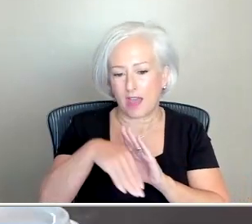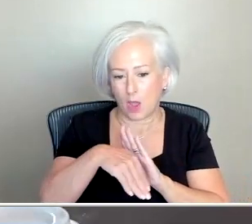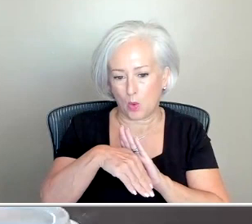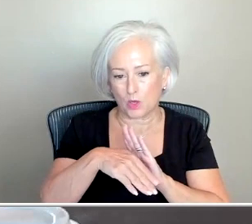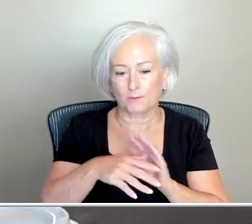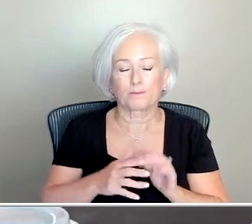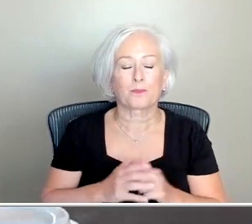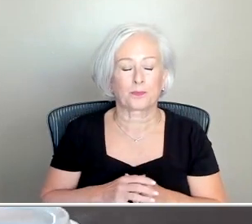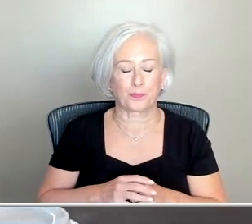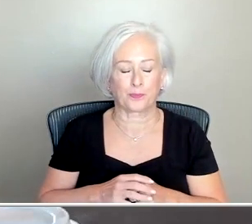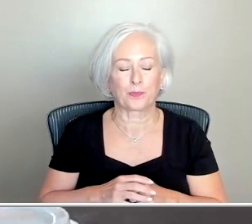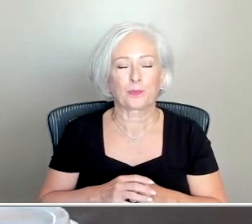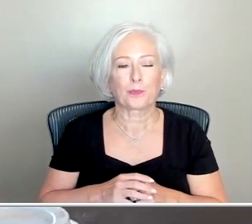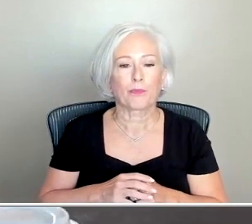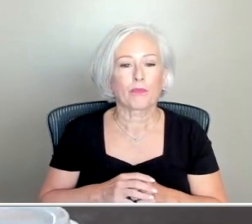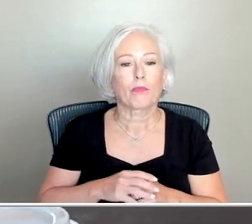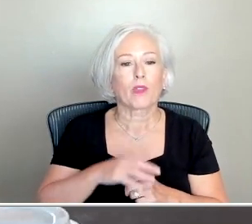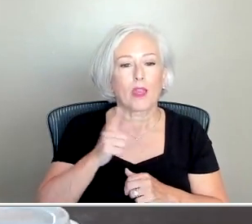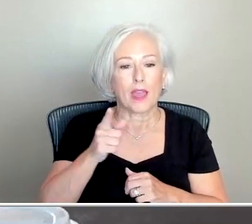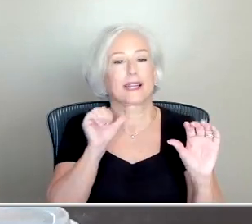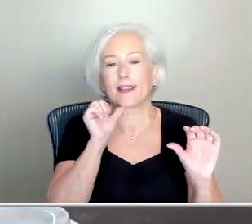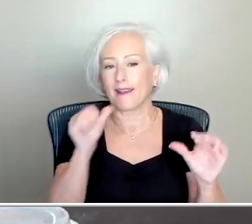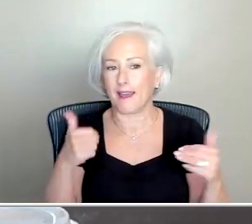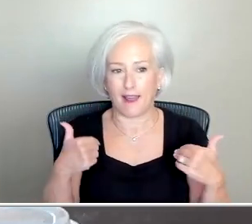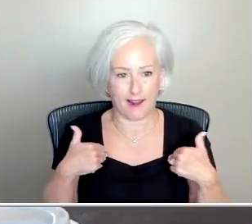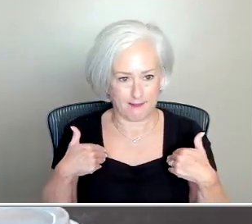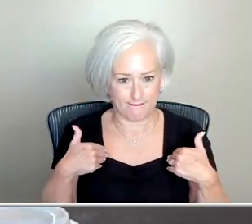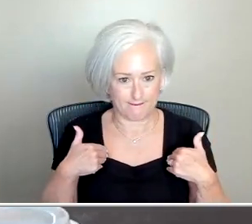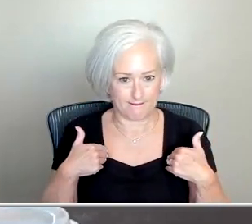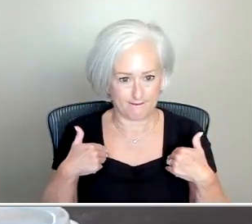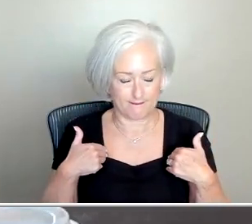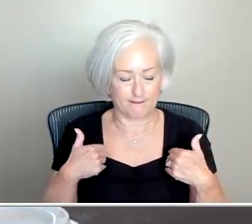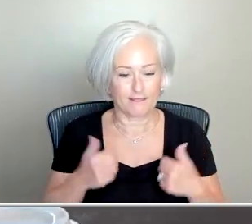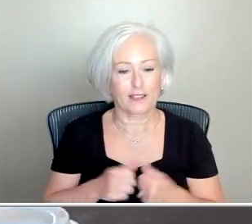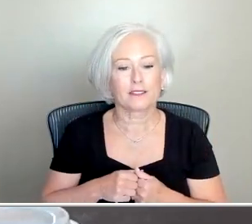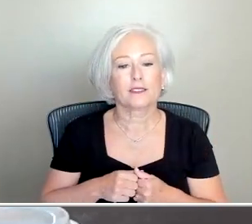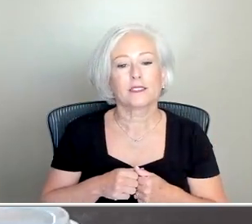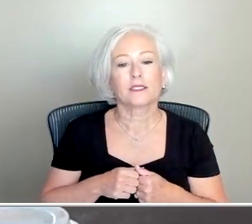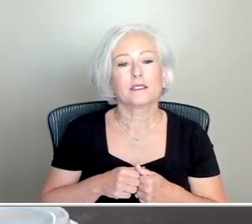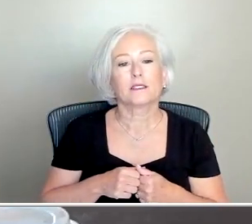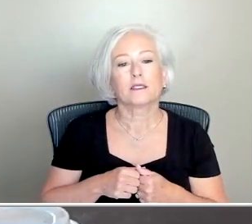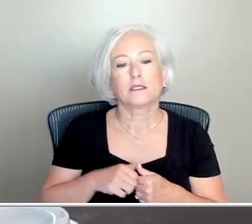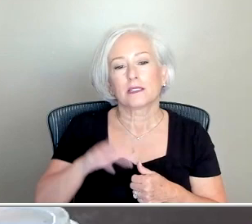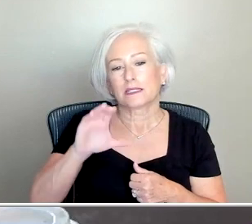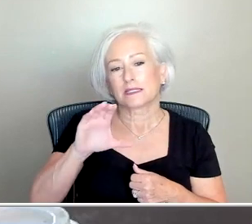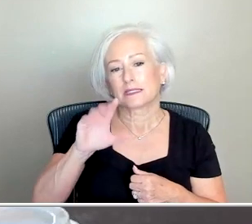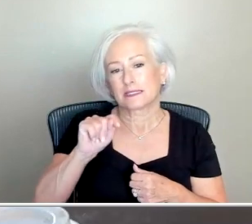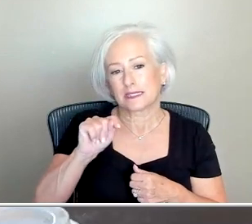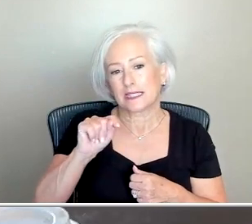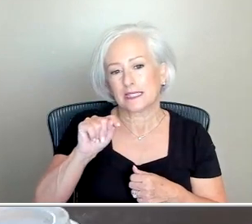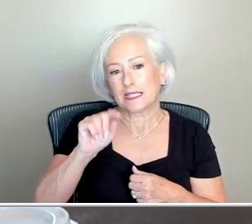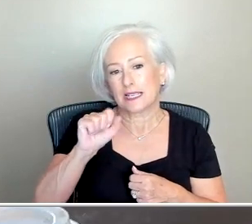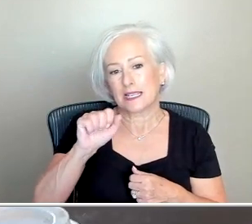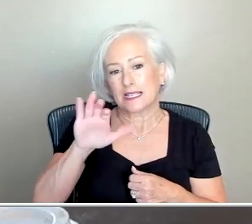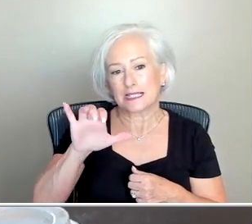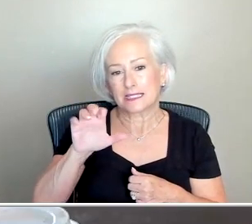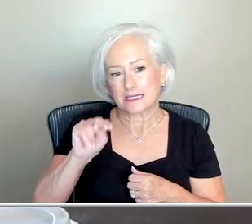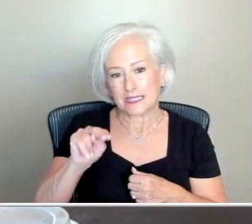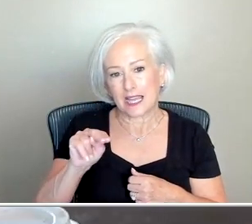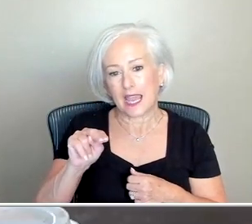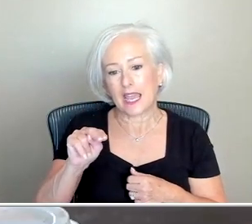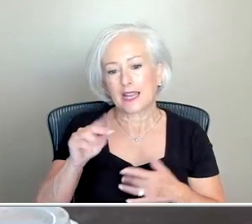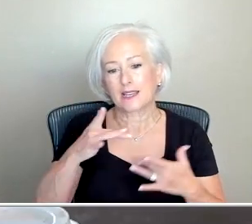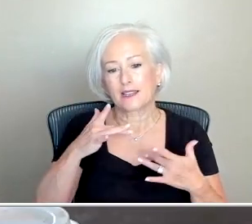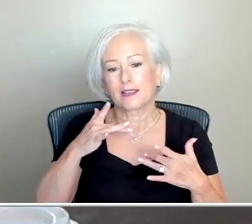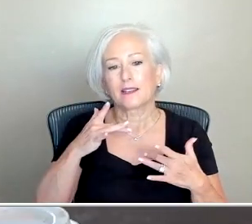out if you're clear. And then you have a CT scan, because sarcomas love to go back to the lungs. That's where they love to go. So